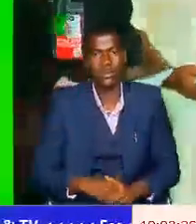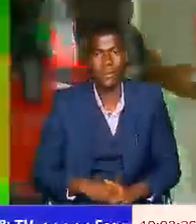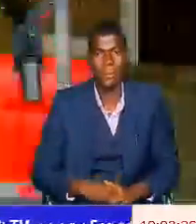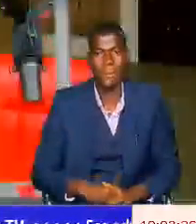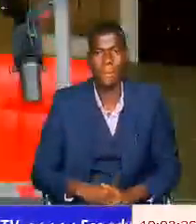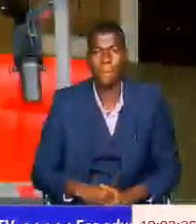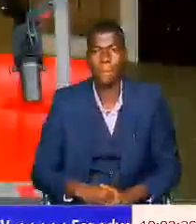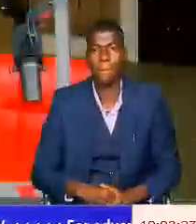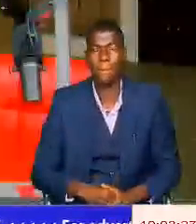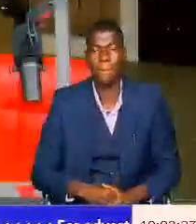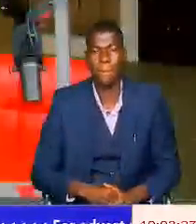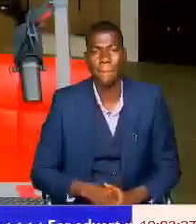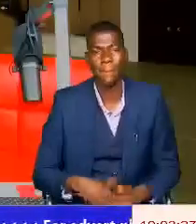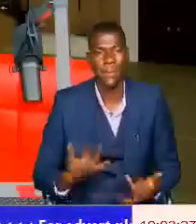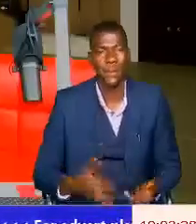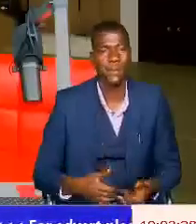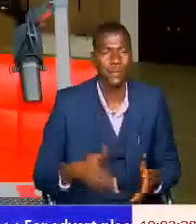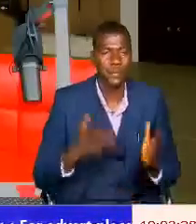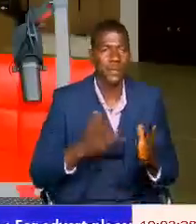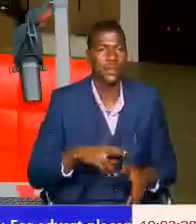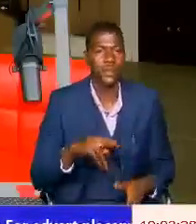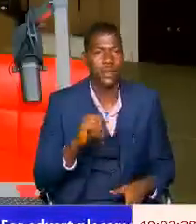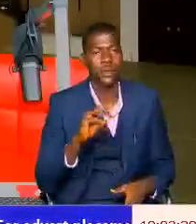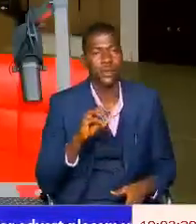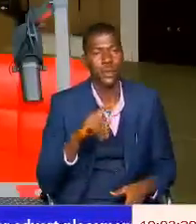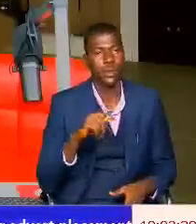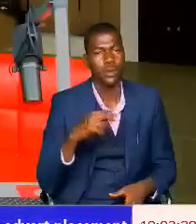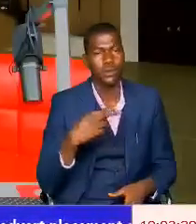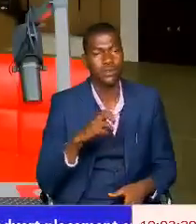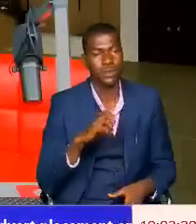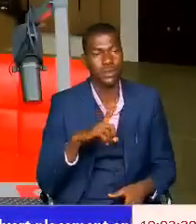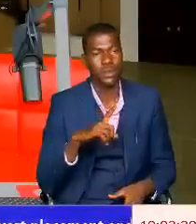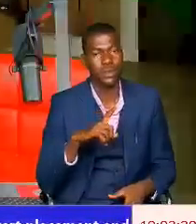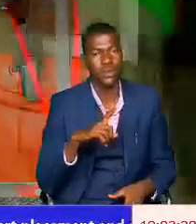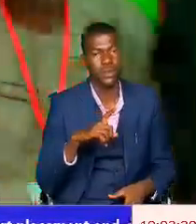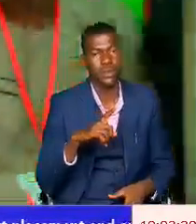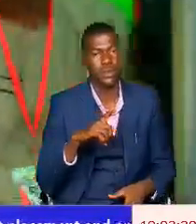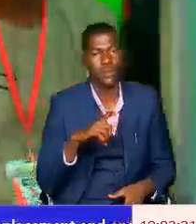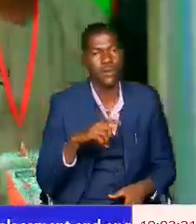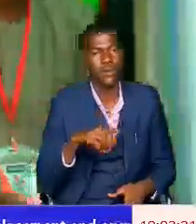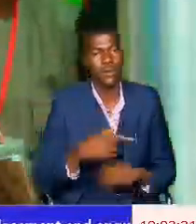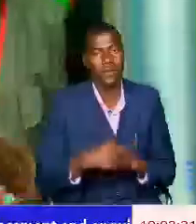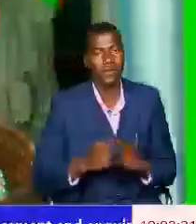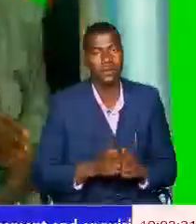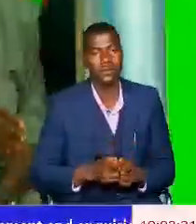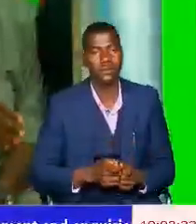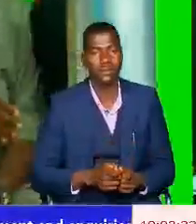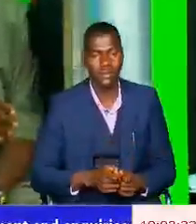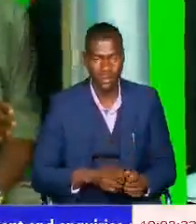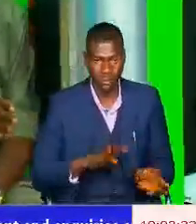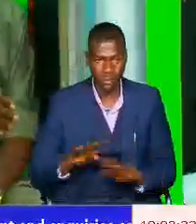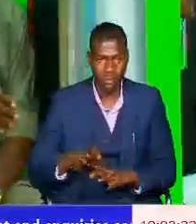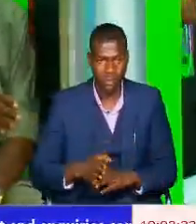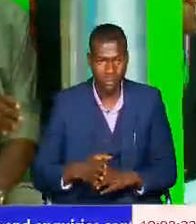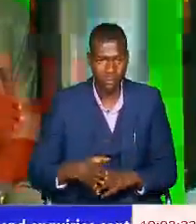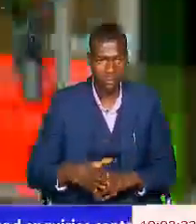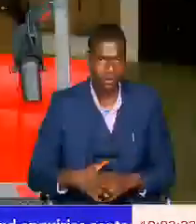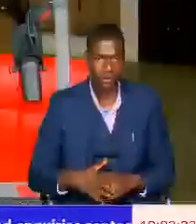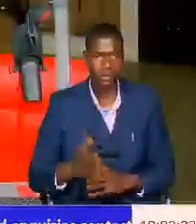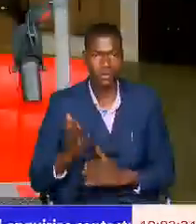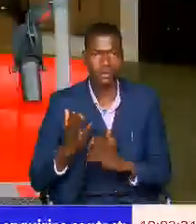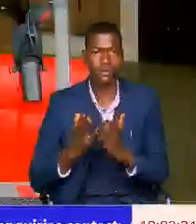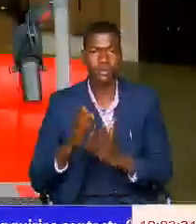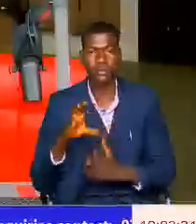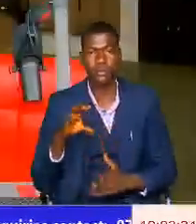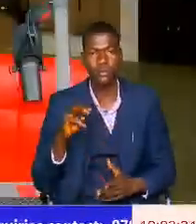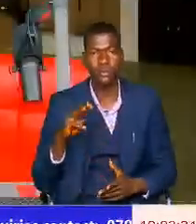officer, when they tell you to nod, you nod. You must nod as a nodal officer. Sorry, sir. Ordinary president. 1 minute. Quickly.